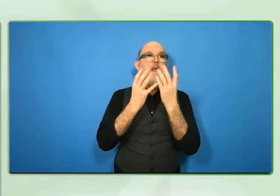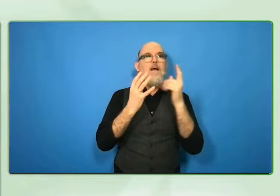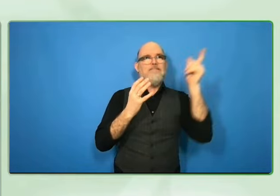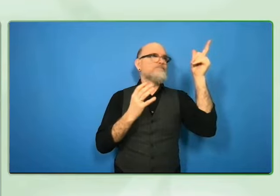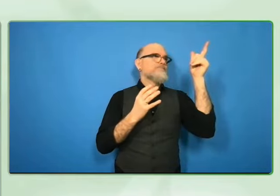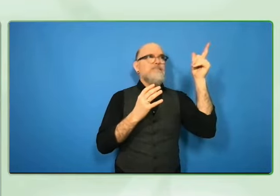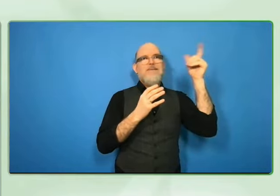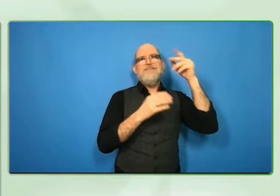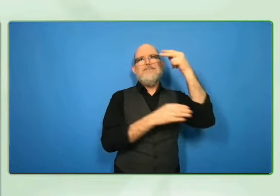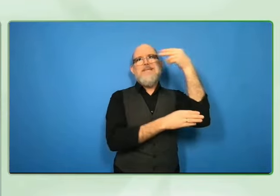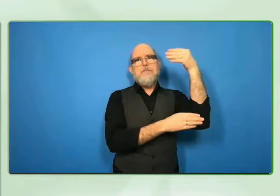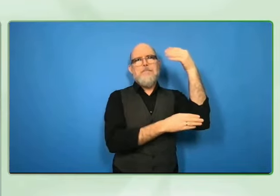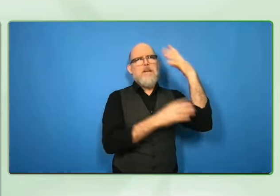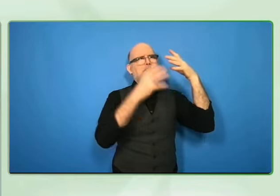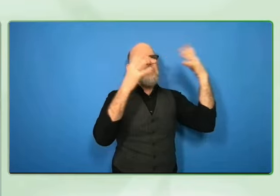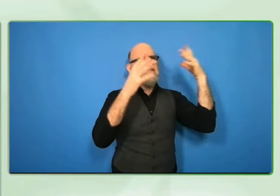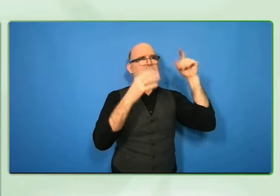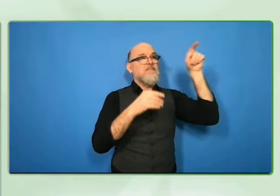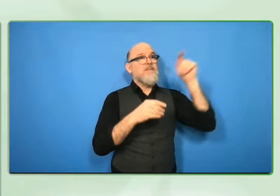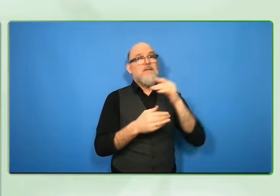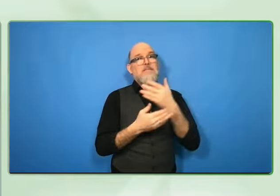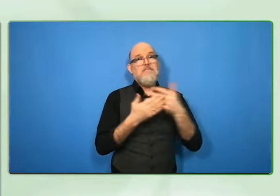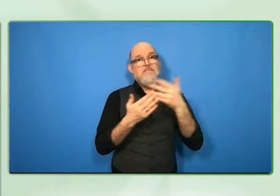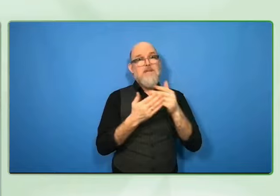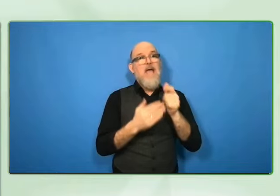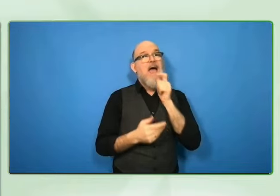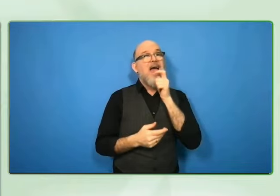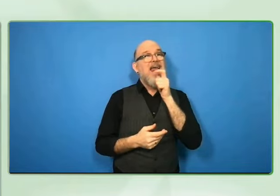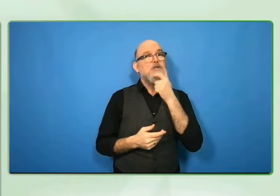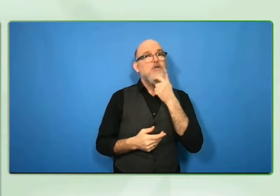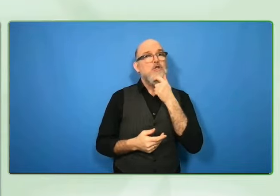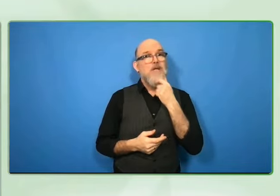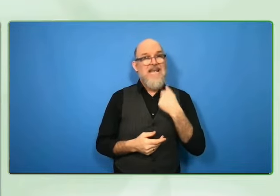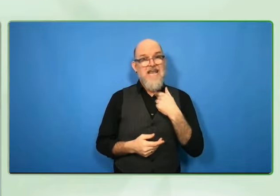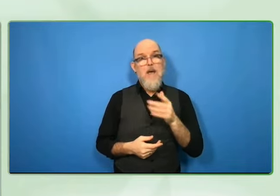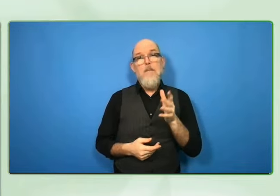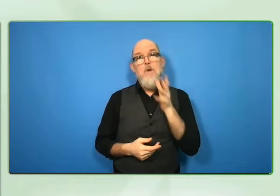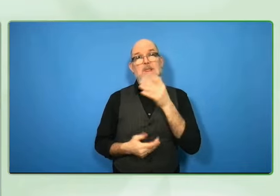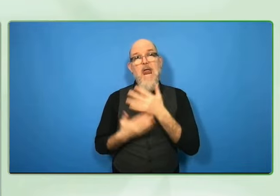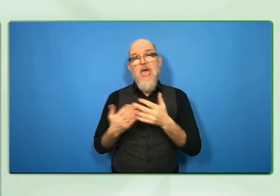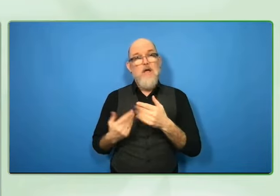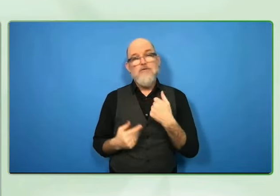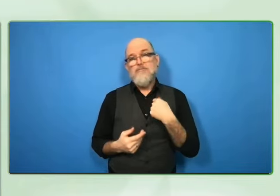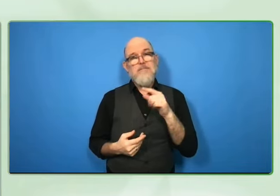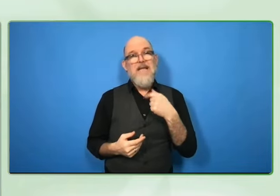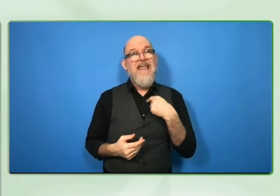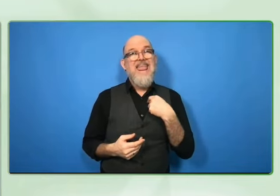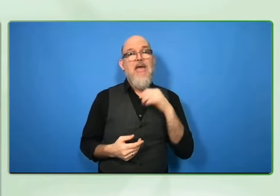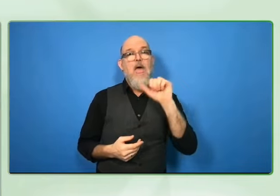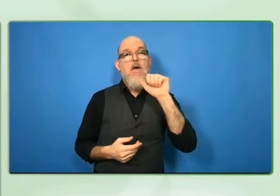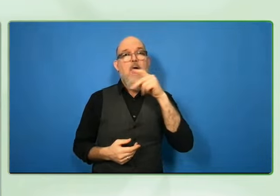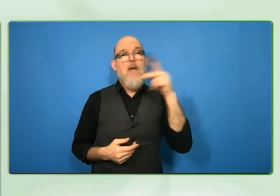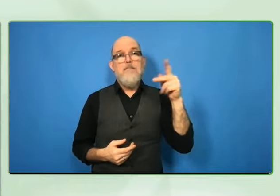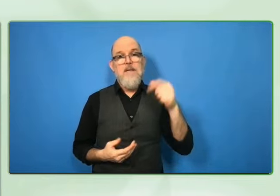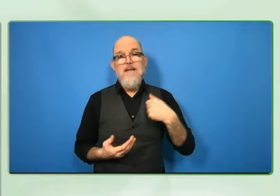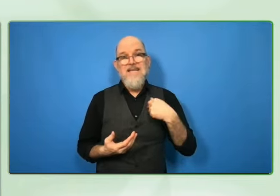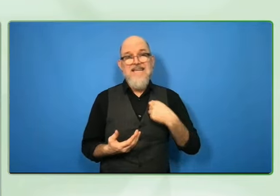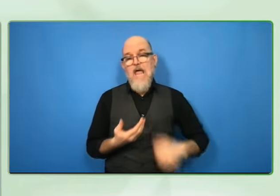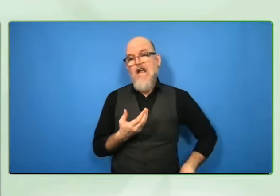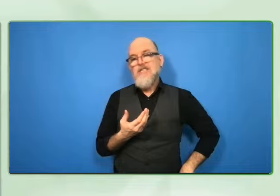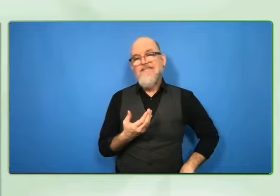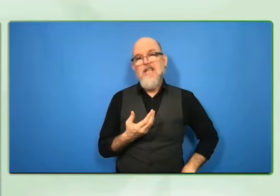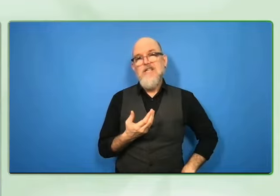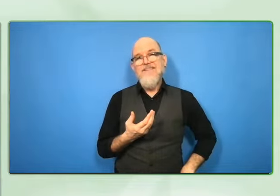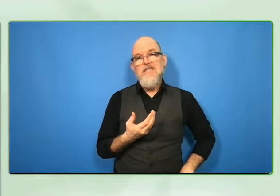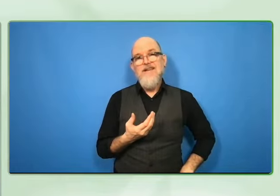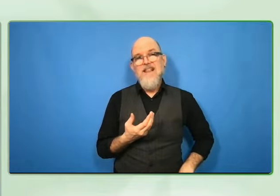my spelling and grammar in order would be hugely beneficial for me. Now, if I request